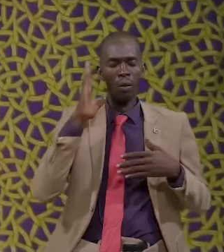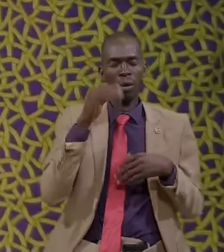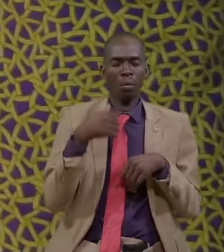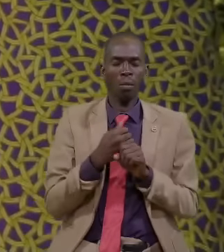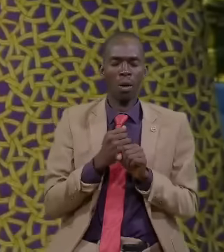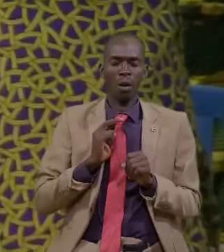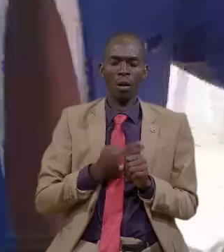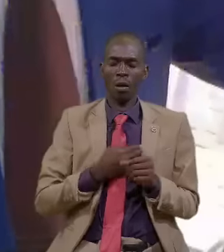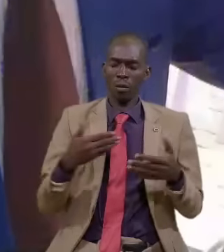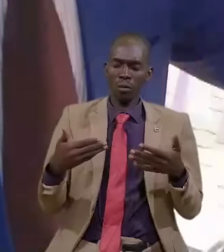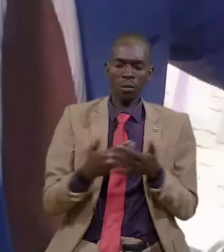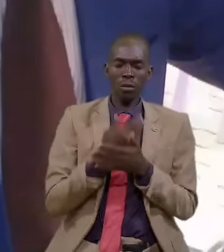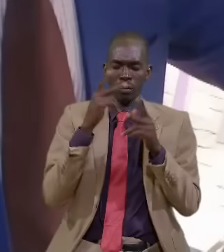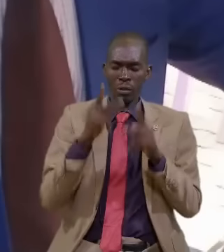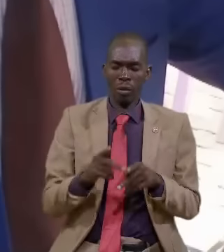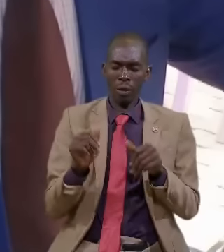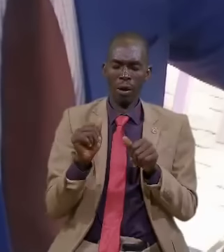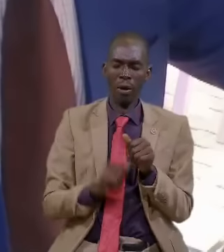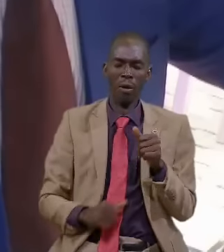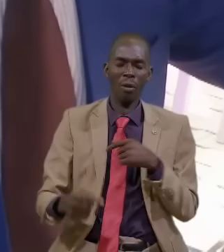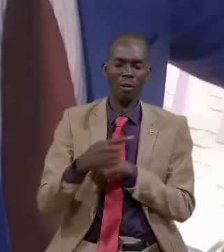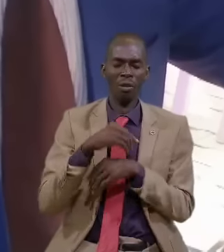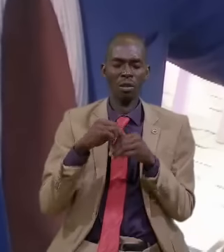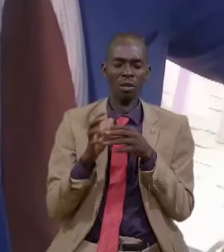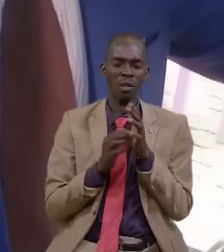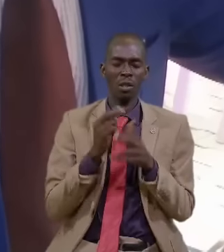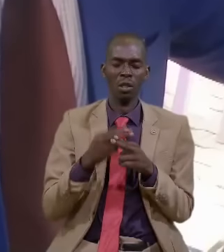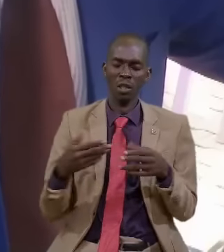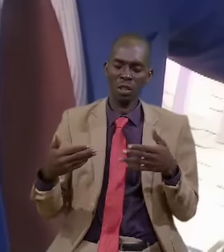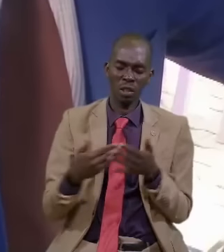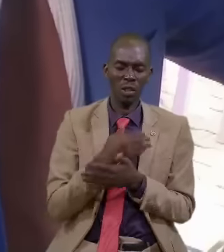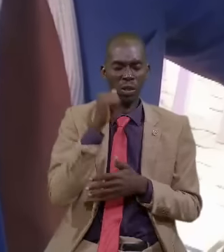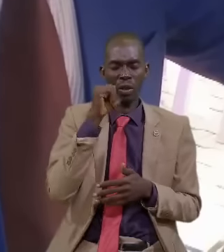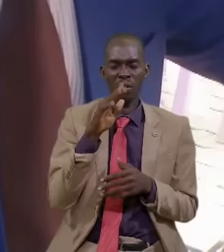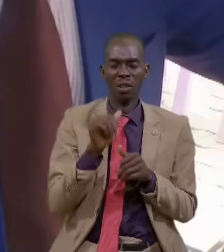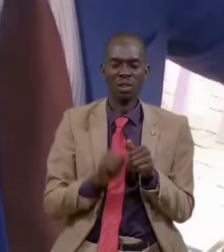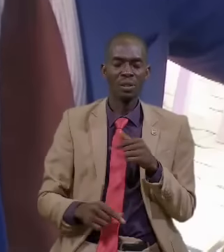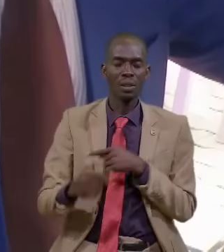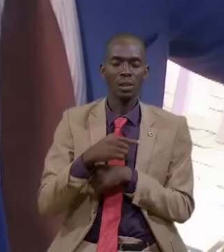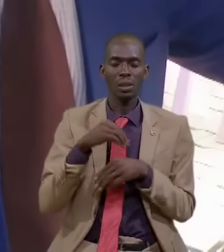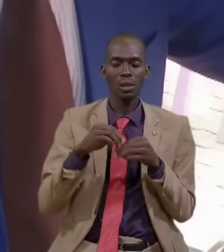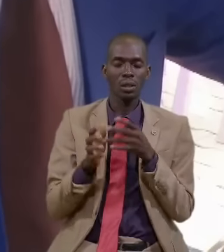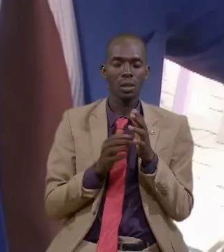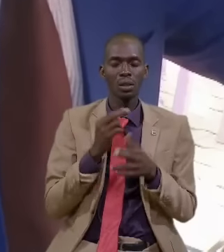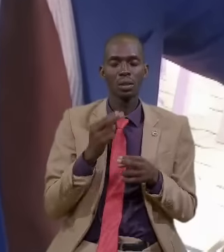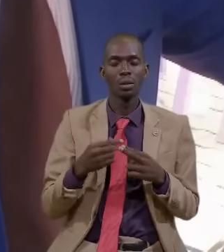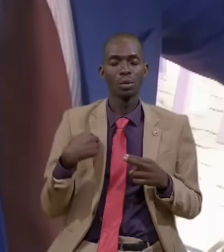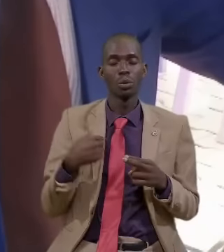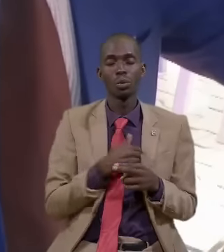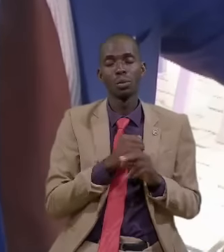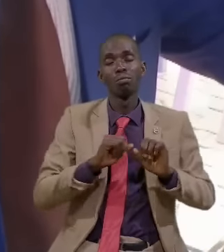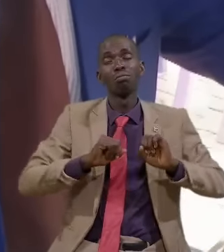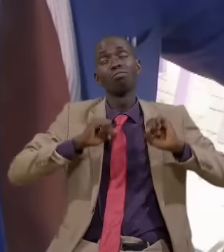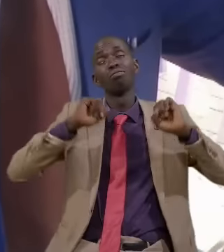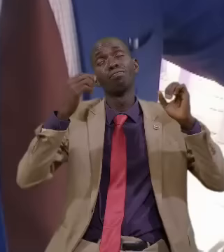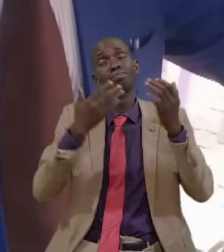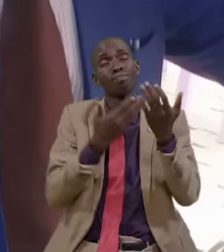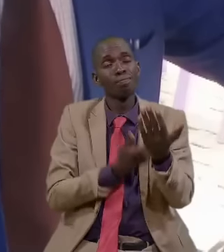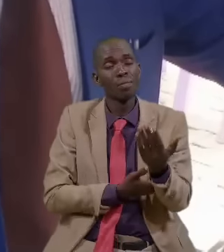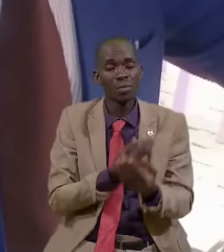man every day. A new woman every day. We wake up in the morning and we eat the bread of life and